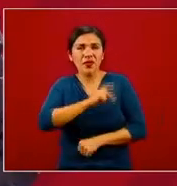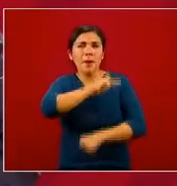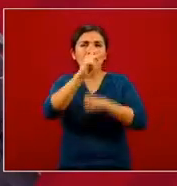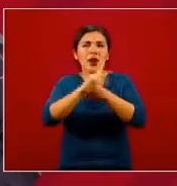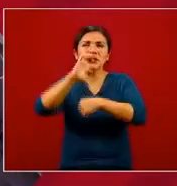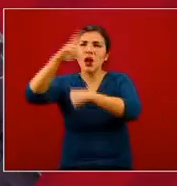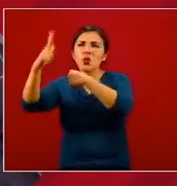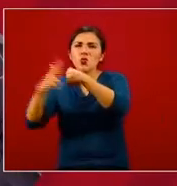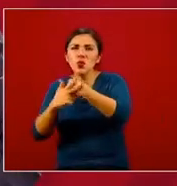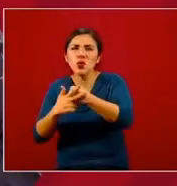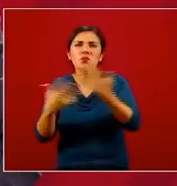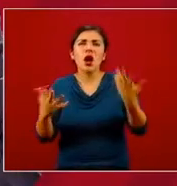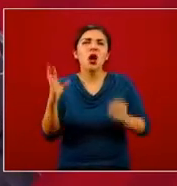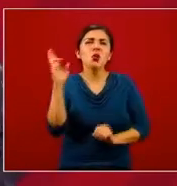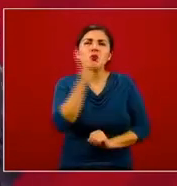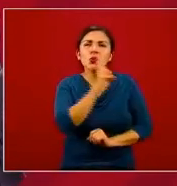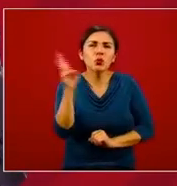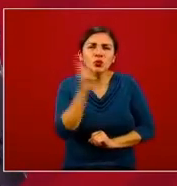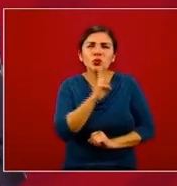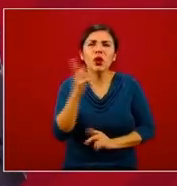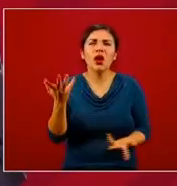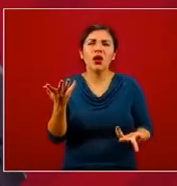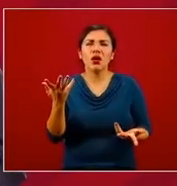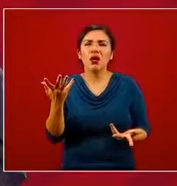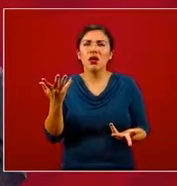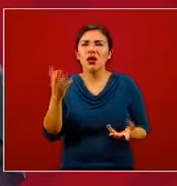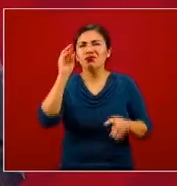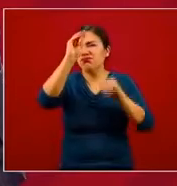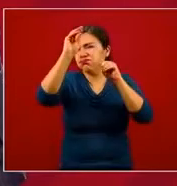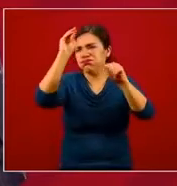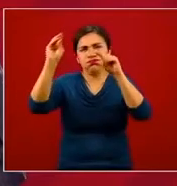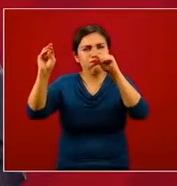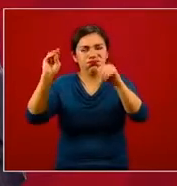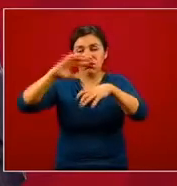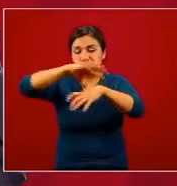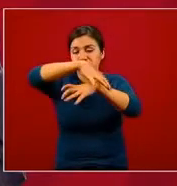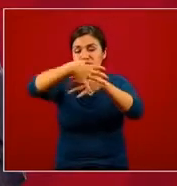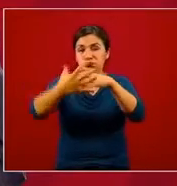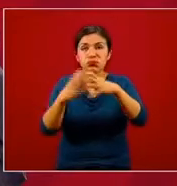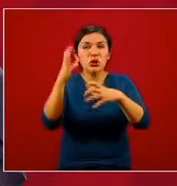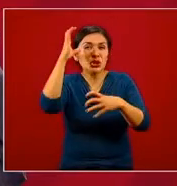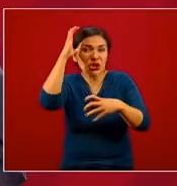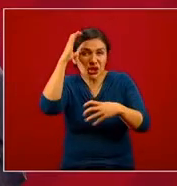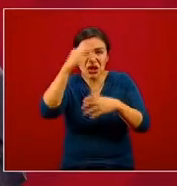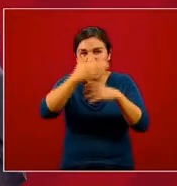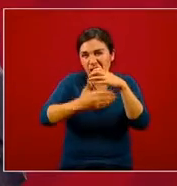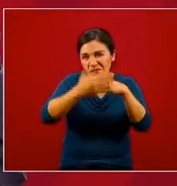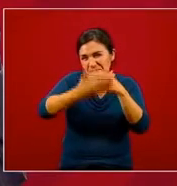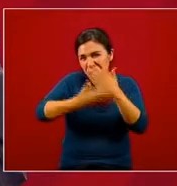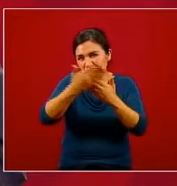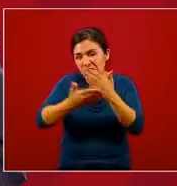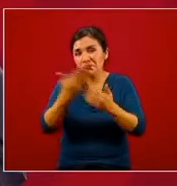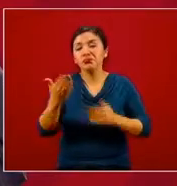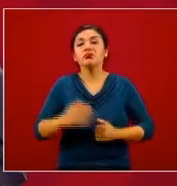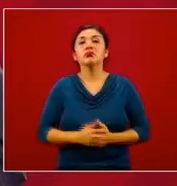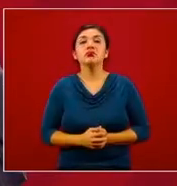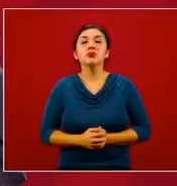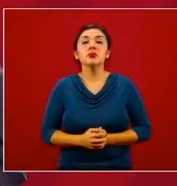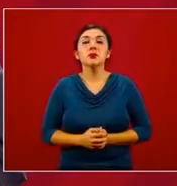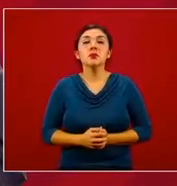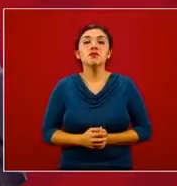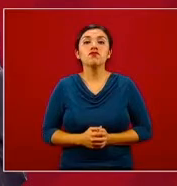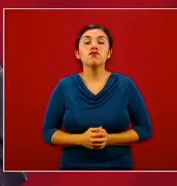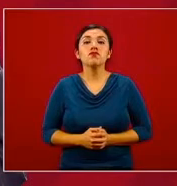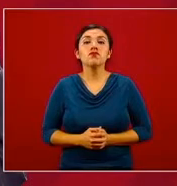In fact, the flu season in the northern hemisphere, US, Canada, Mexico,